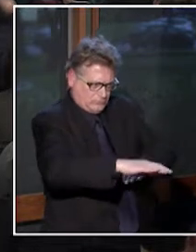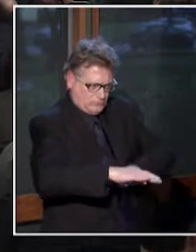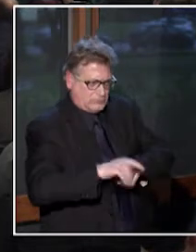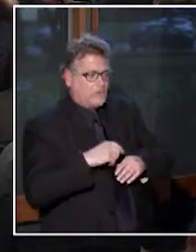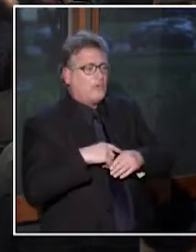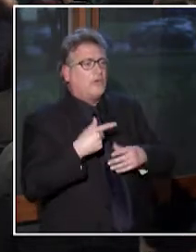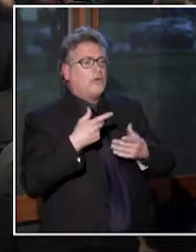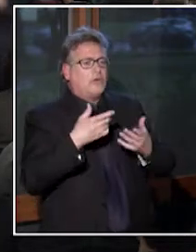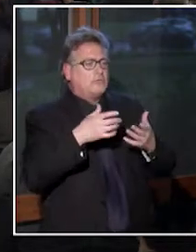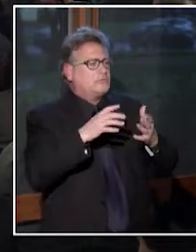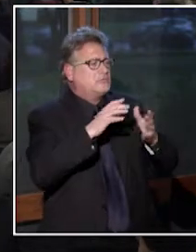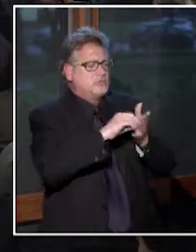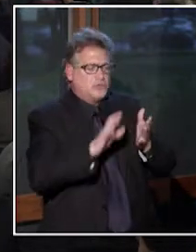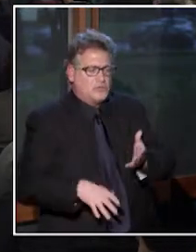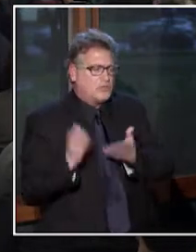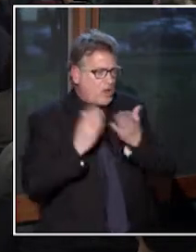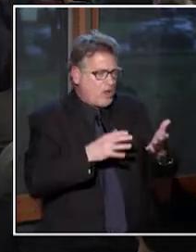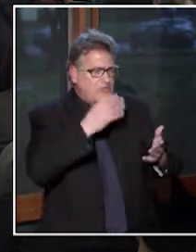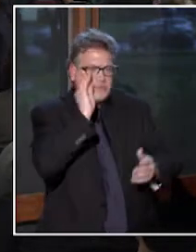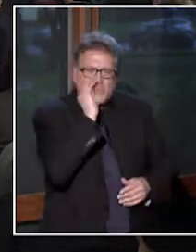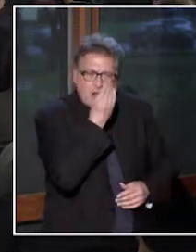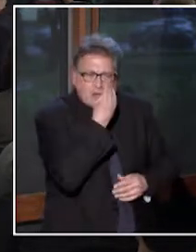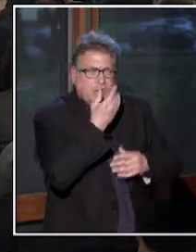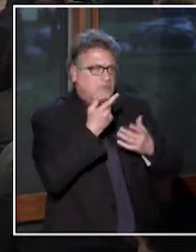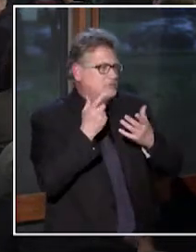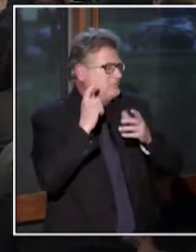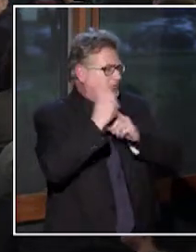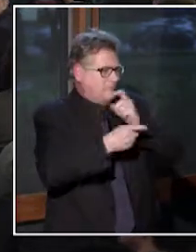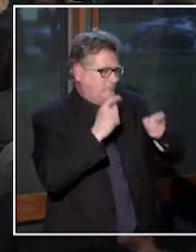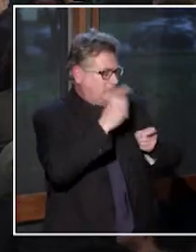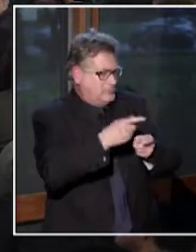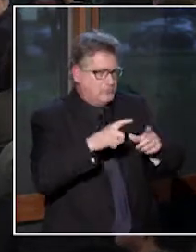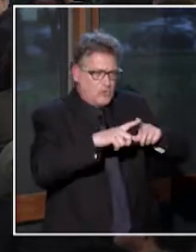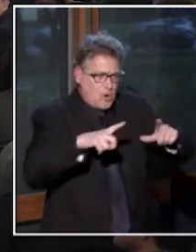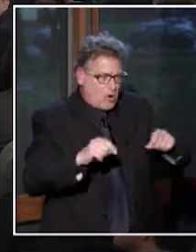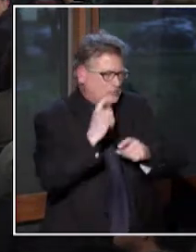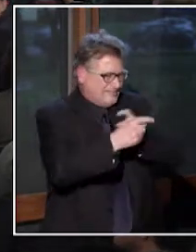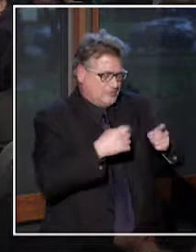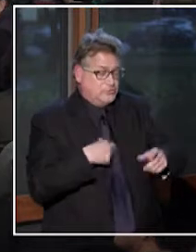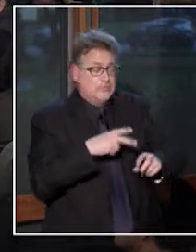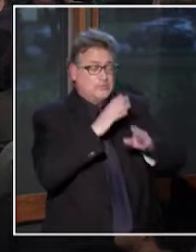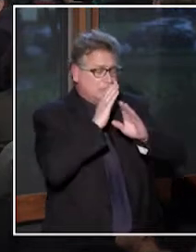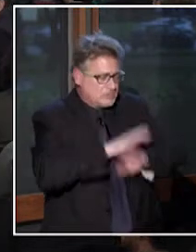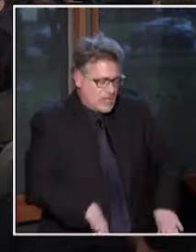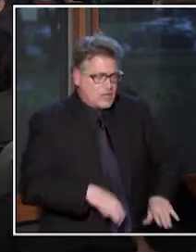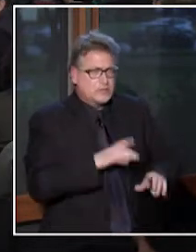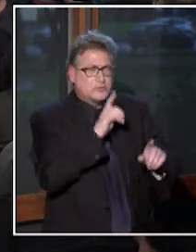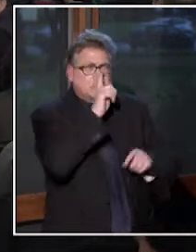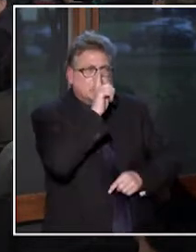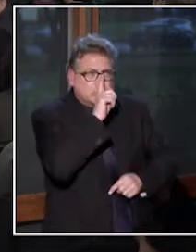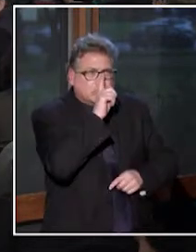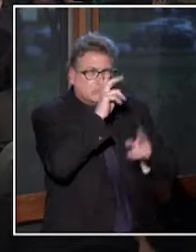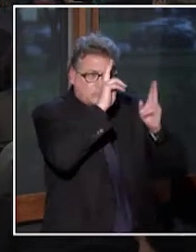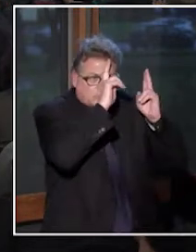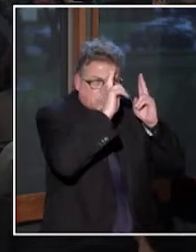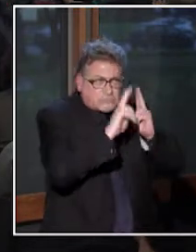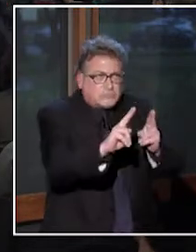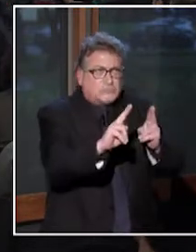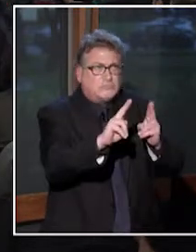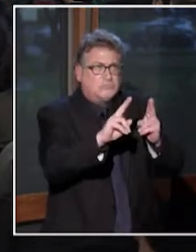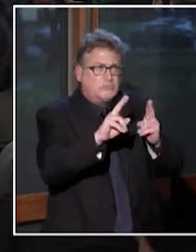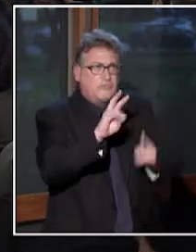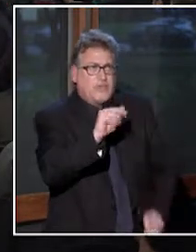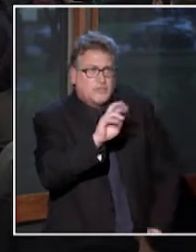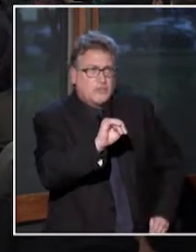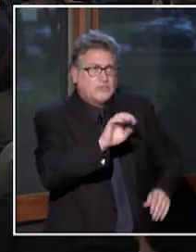and over 300 students participated. We sat in silence for 17 minutes in respect of the victims and wrote letters that were later sent to